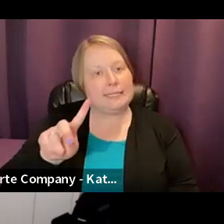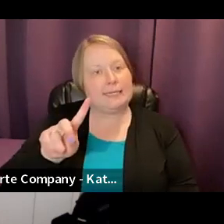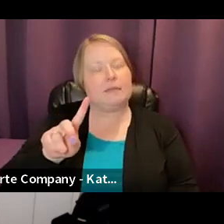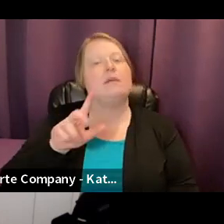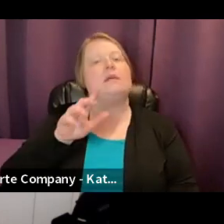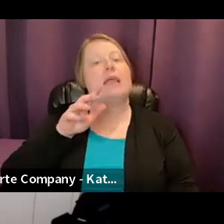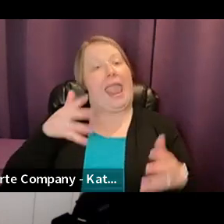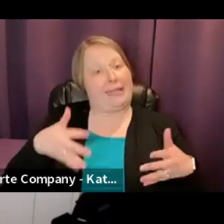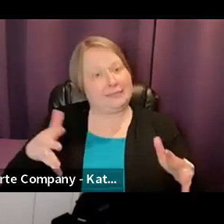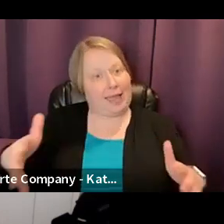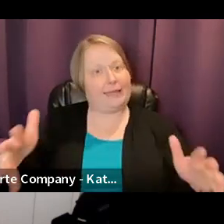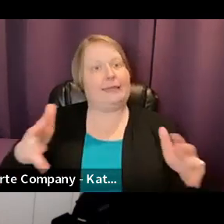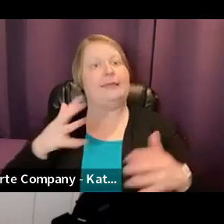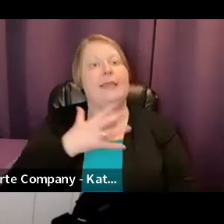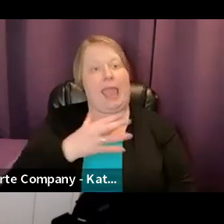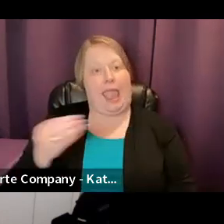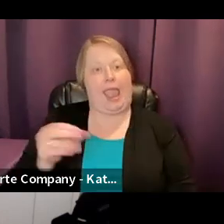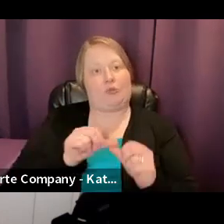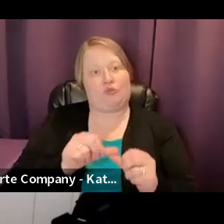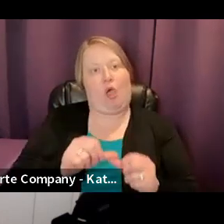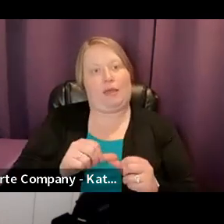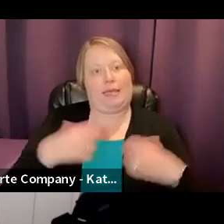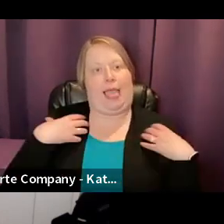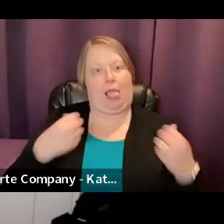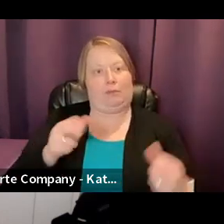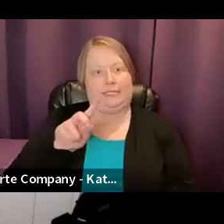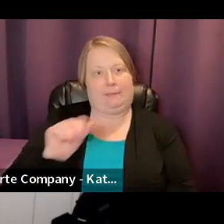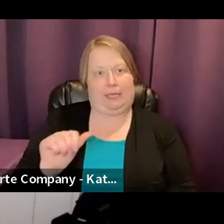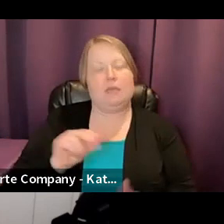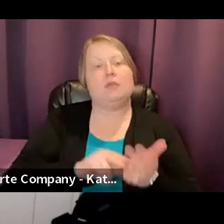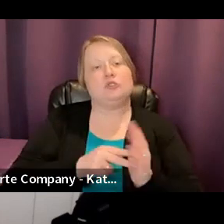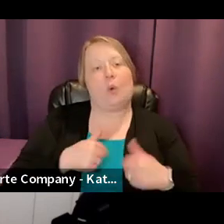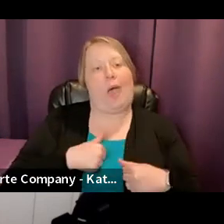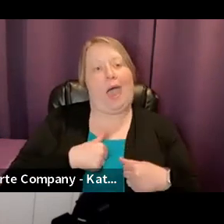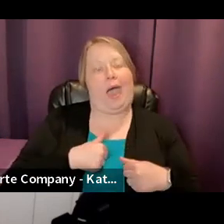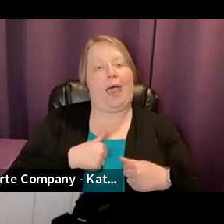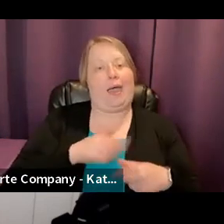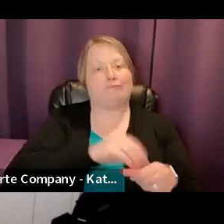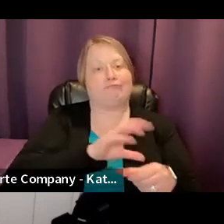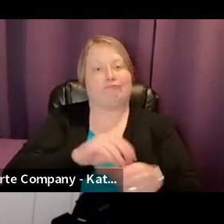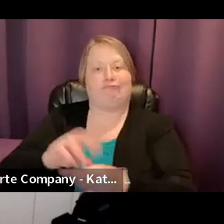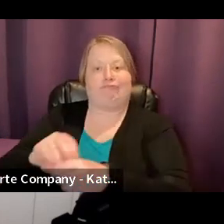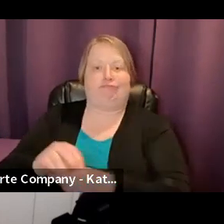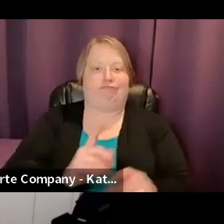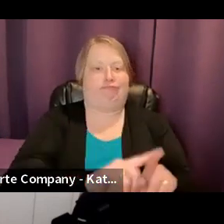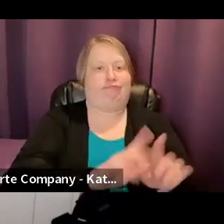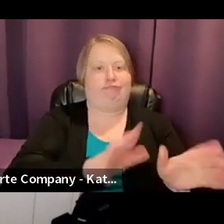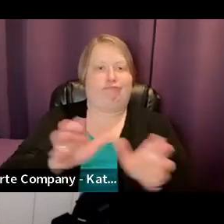have anxiety, and I have chronic health disabilities. So I live in multiple realms where I see